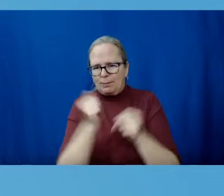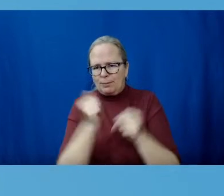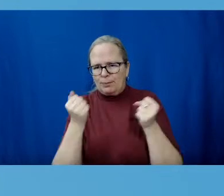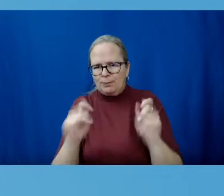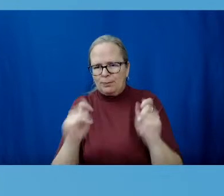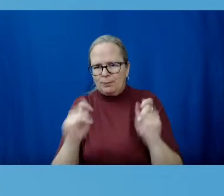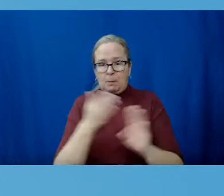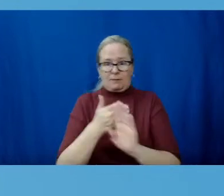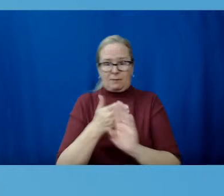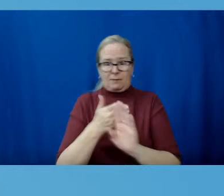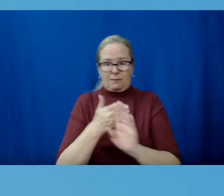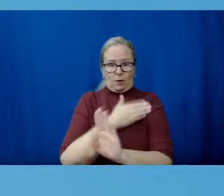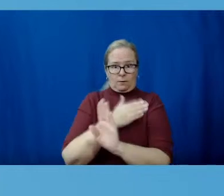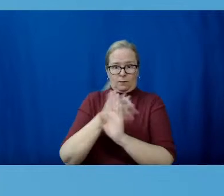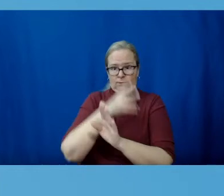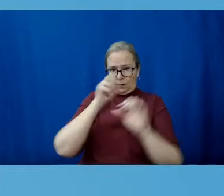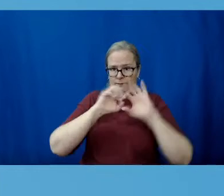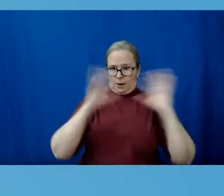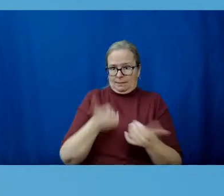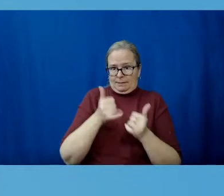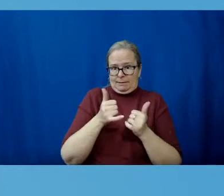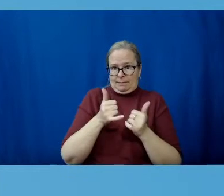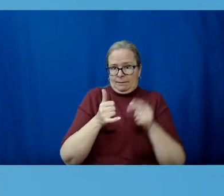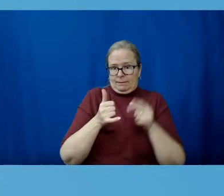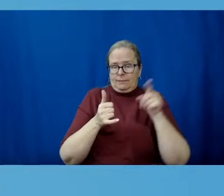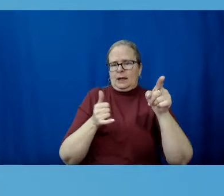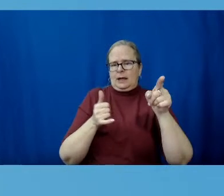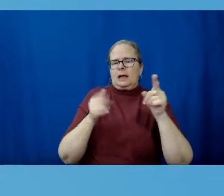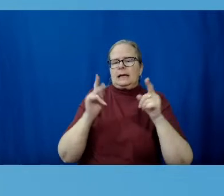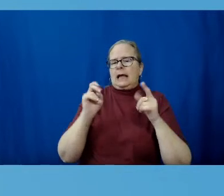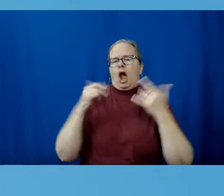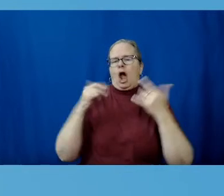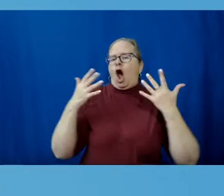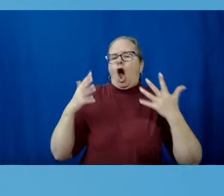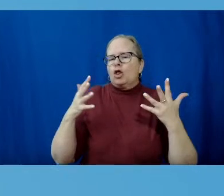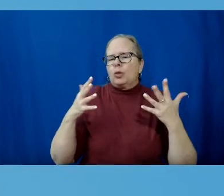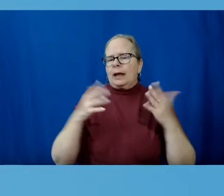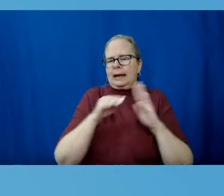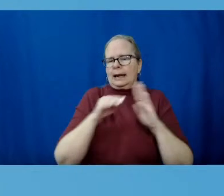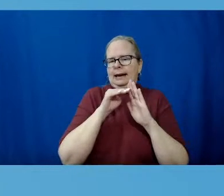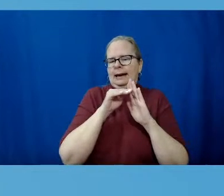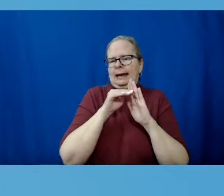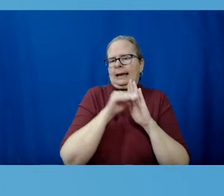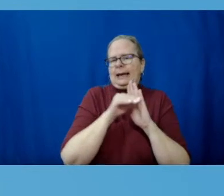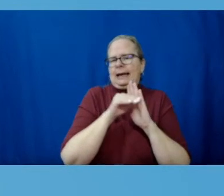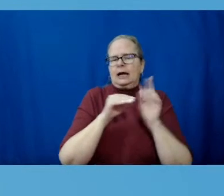this. His ideology wasn't prepared for it. His base doesn't like anything it is to do with basically